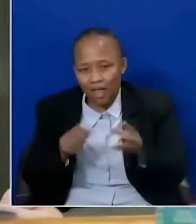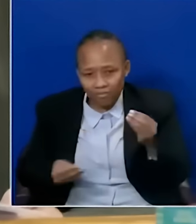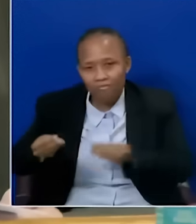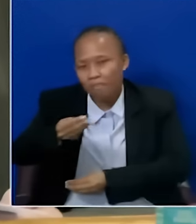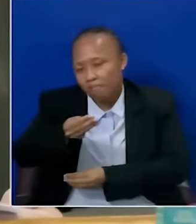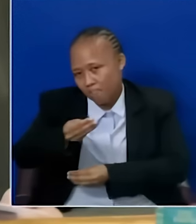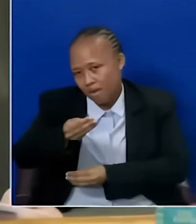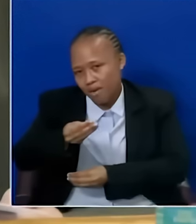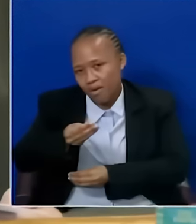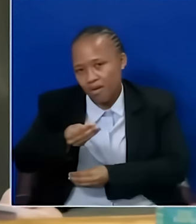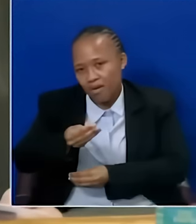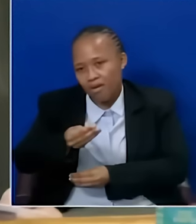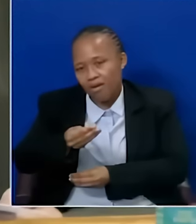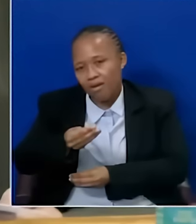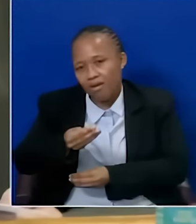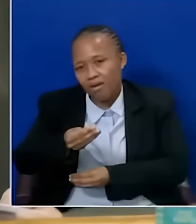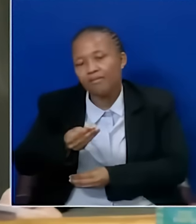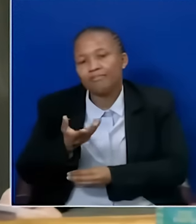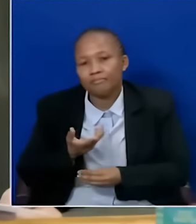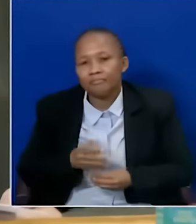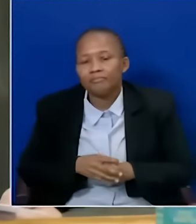do the